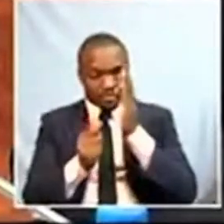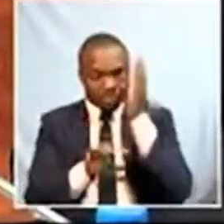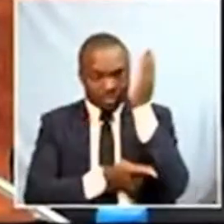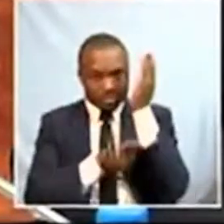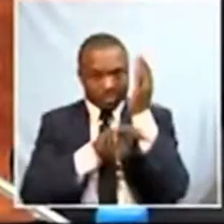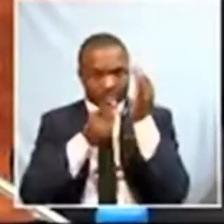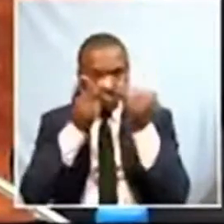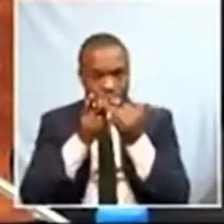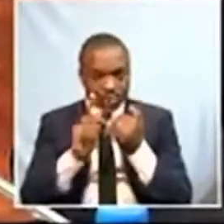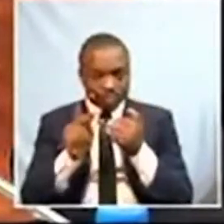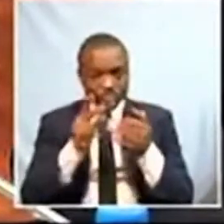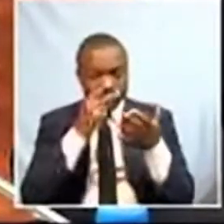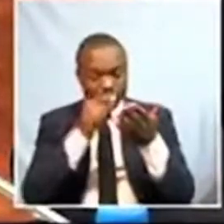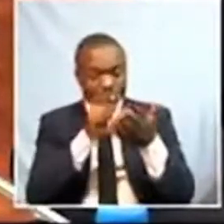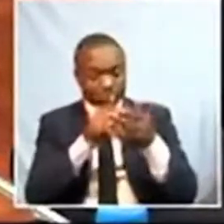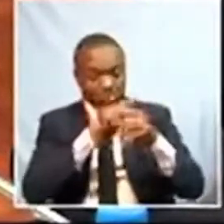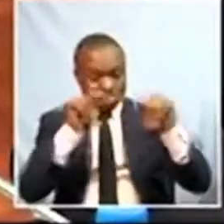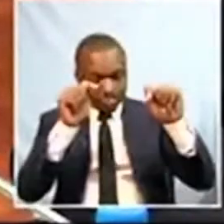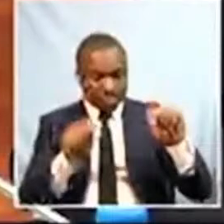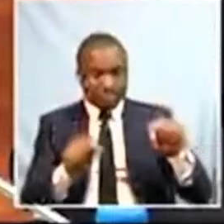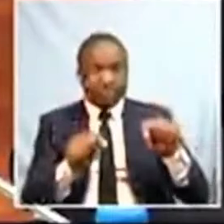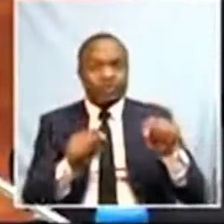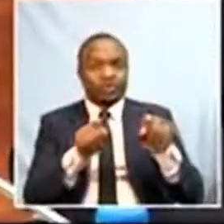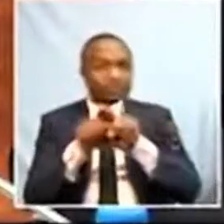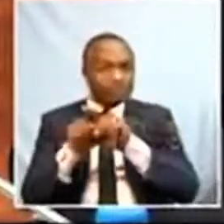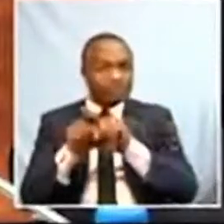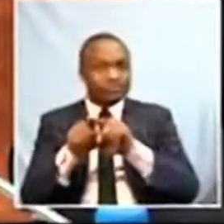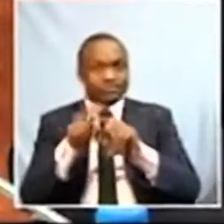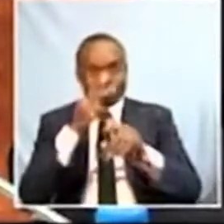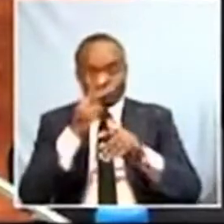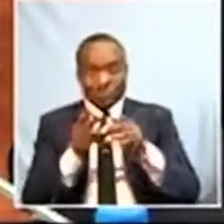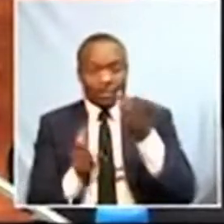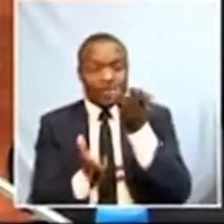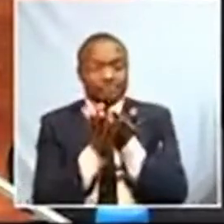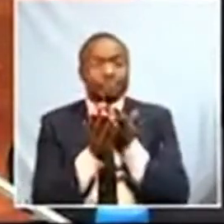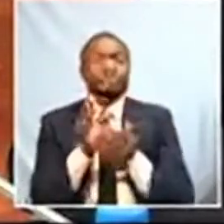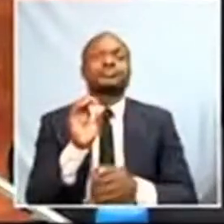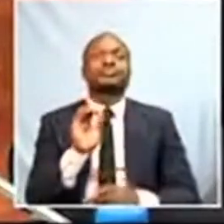See highlighted table below and also refer to Appendix O.